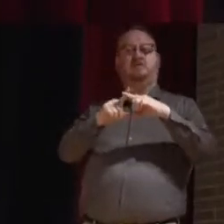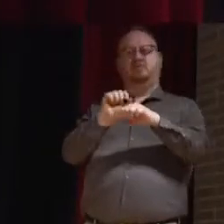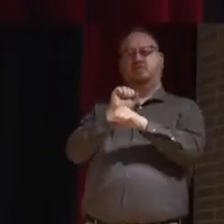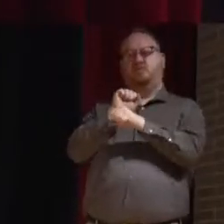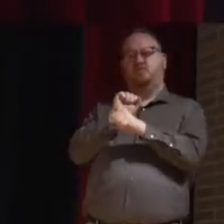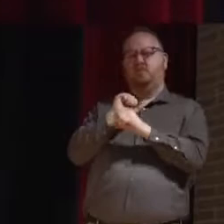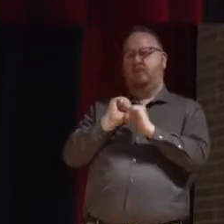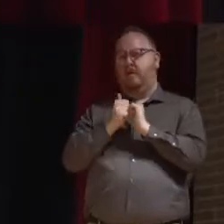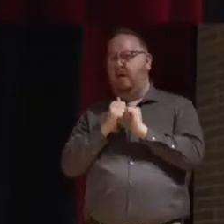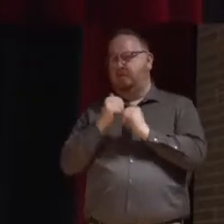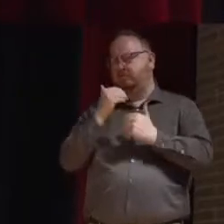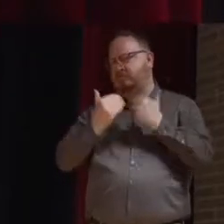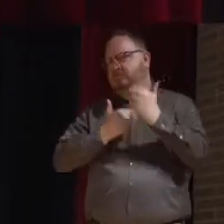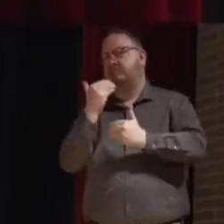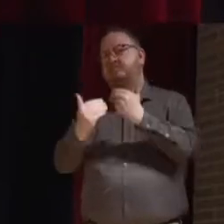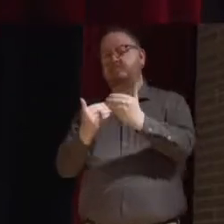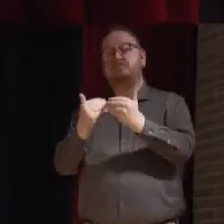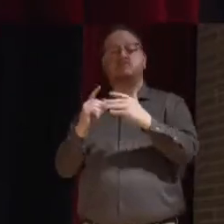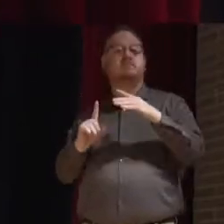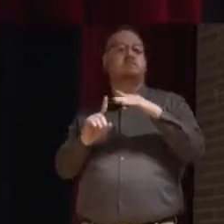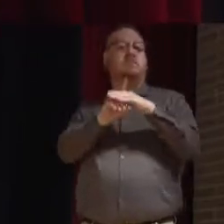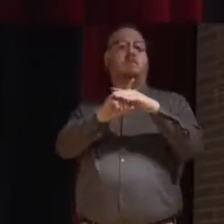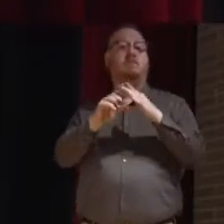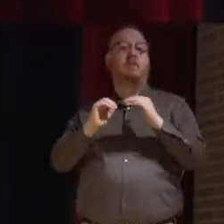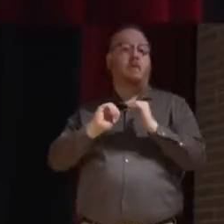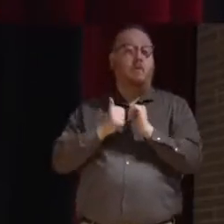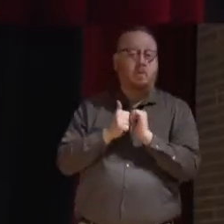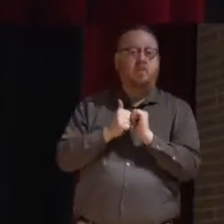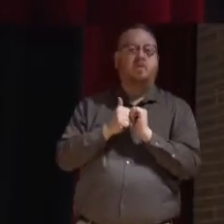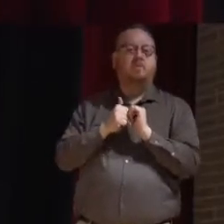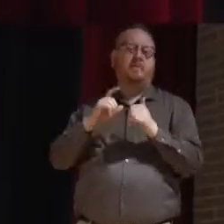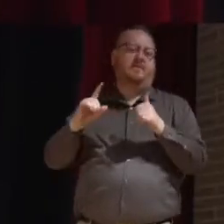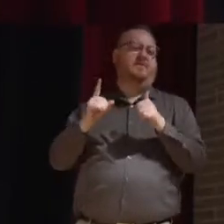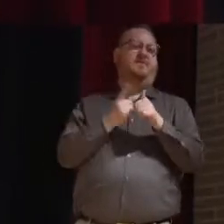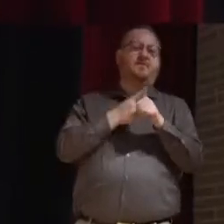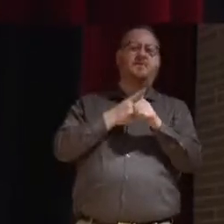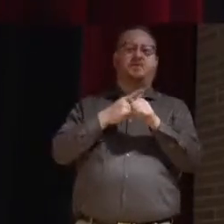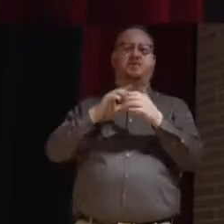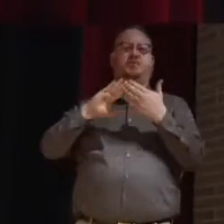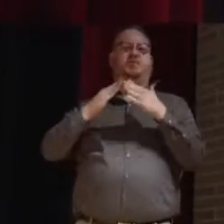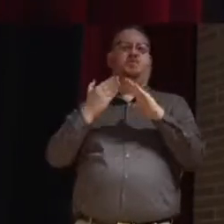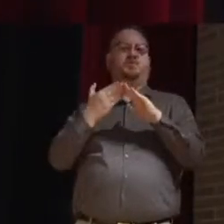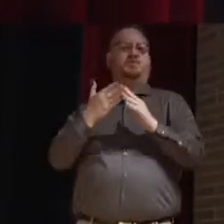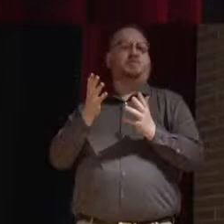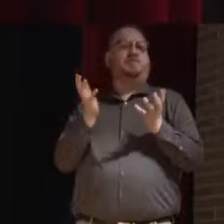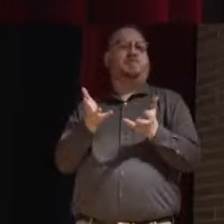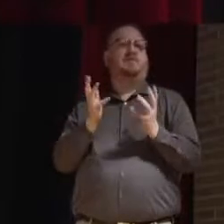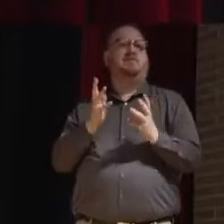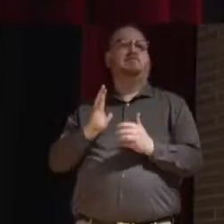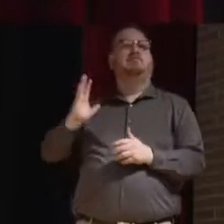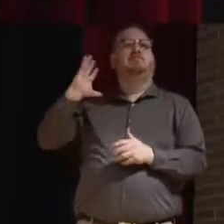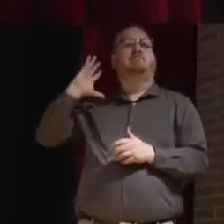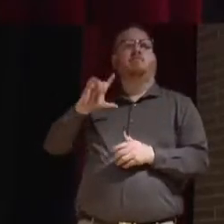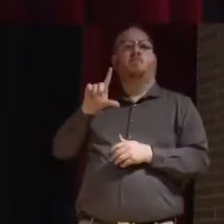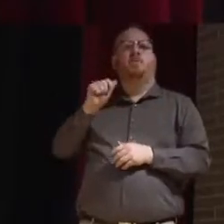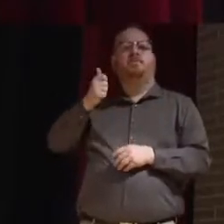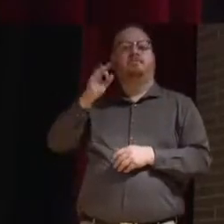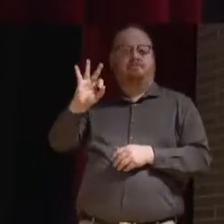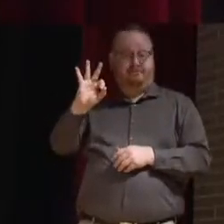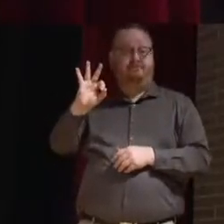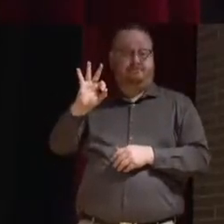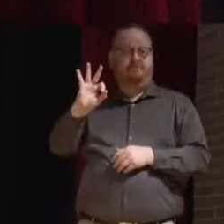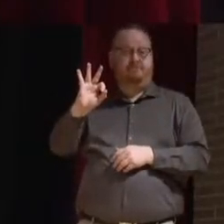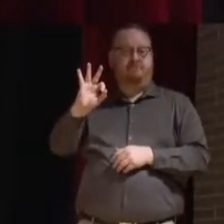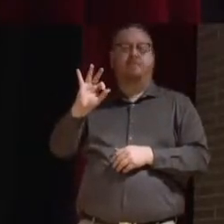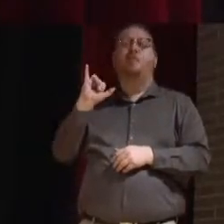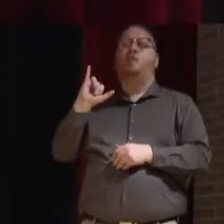came about based on the information from our first community conversation in 2019. We will use